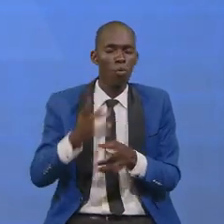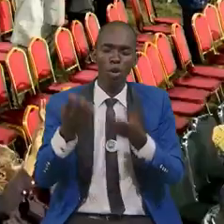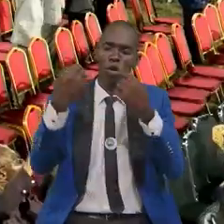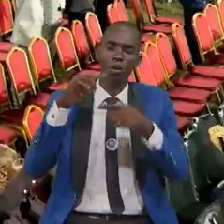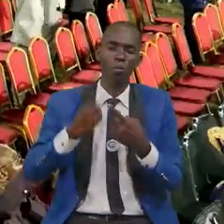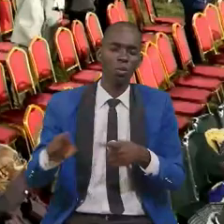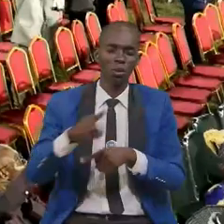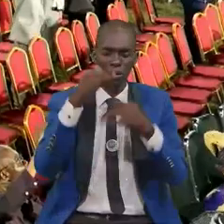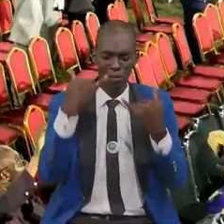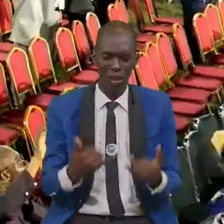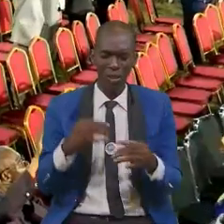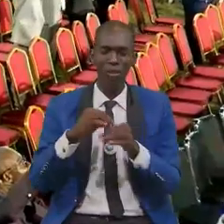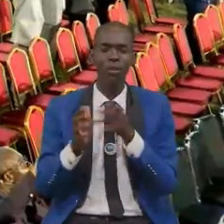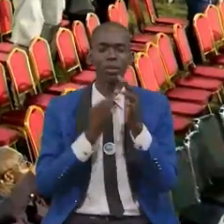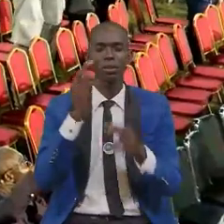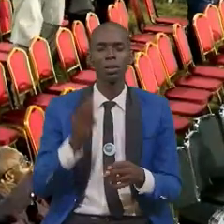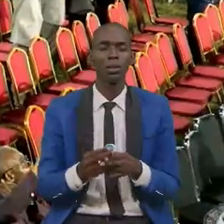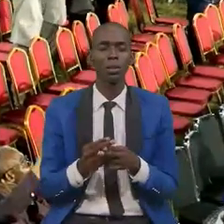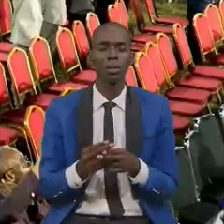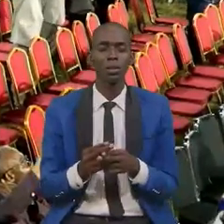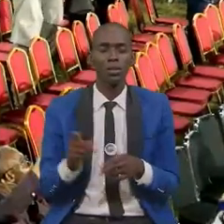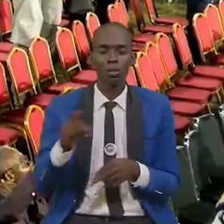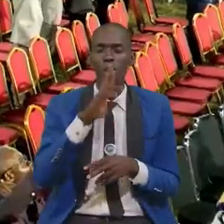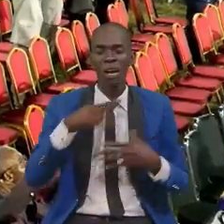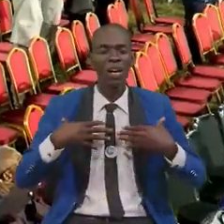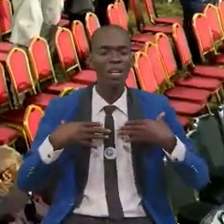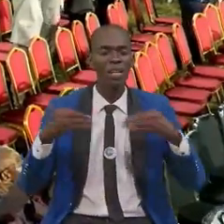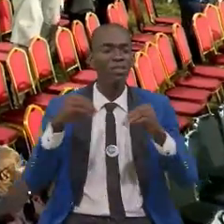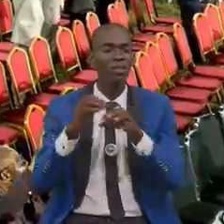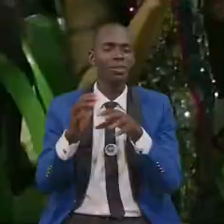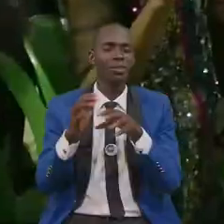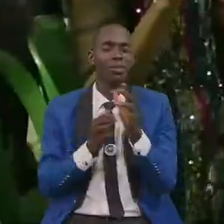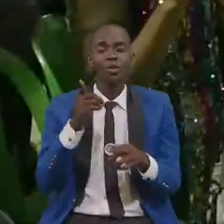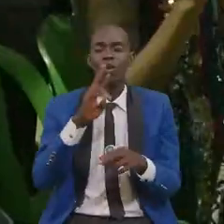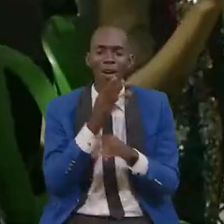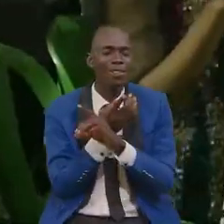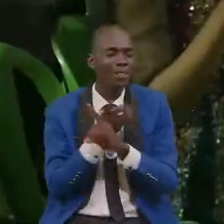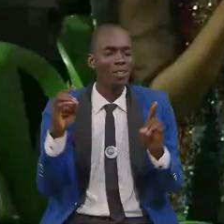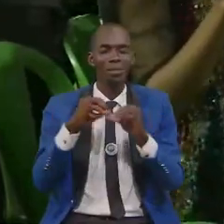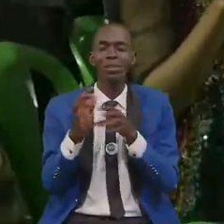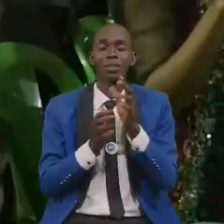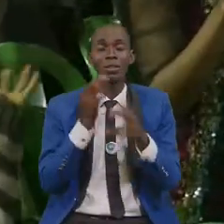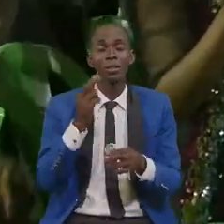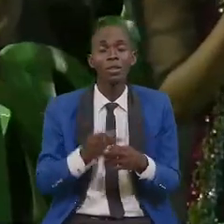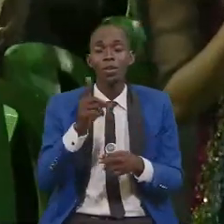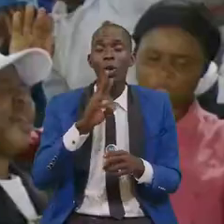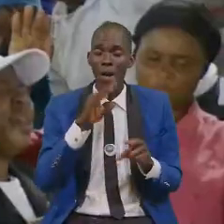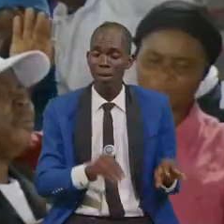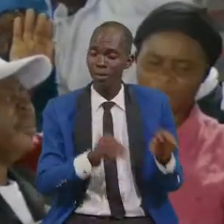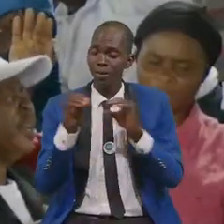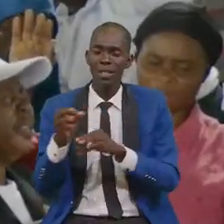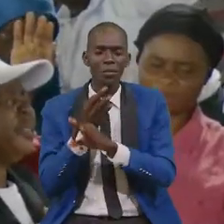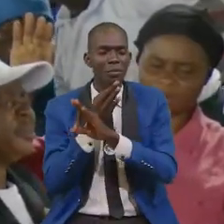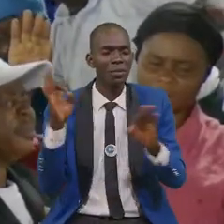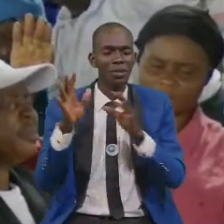now. You are healed. You are delivered. You are set free.